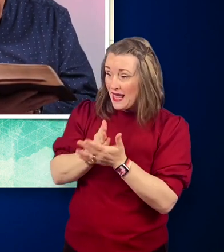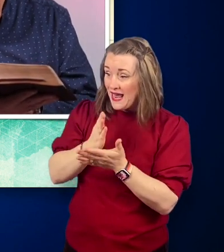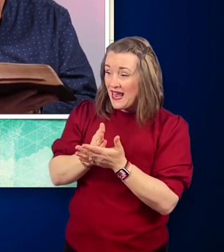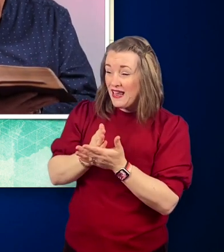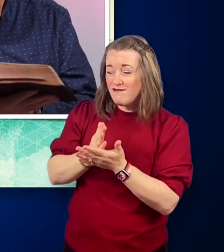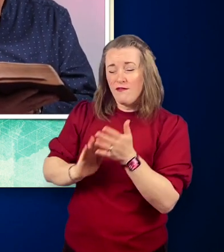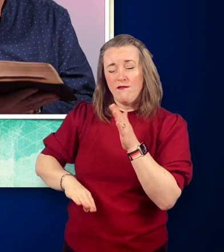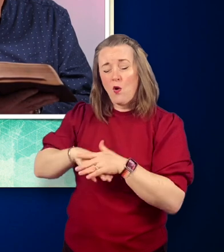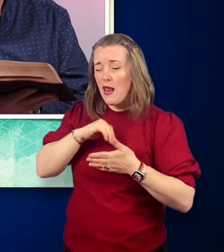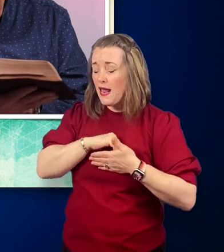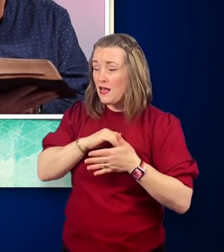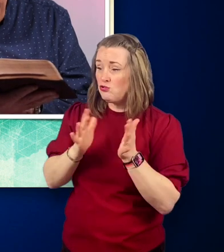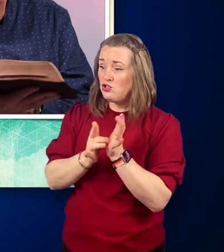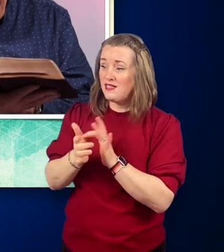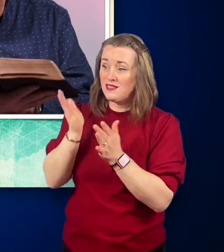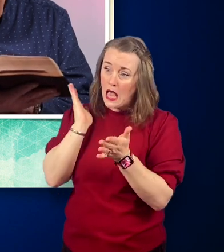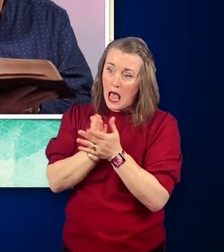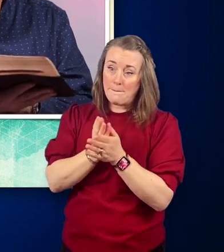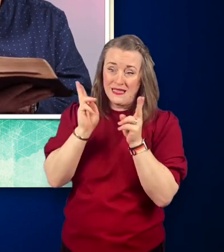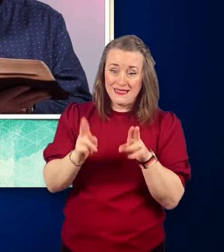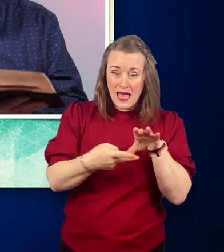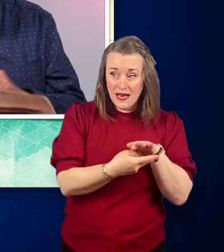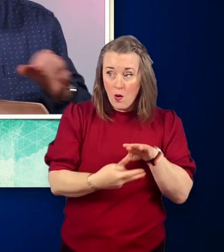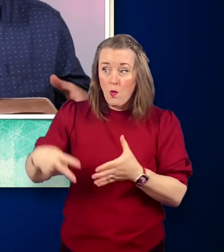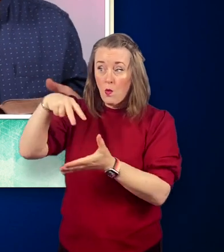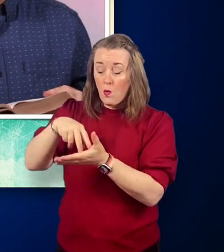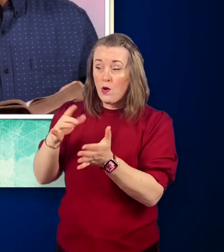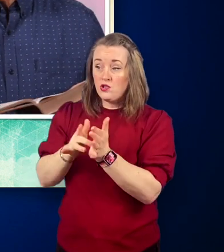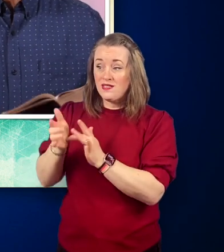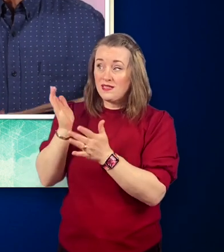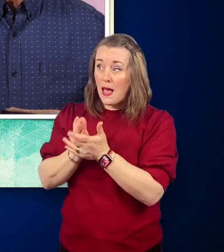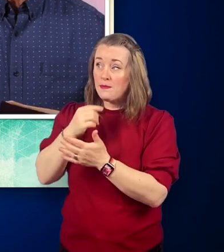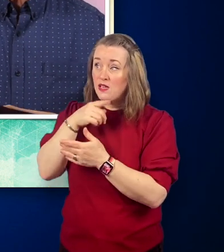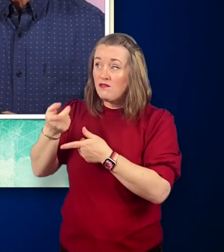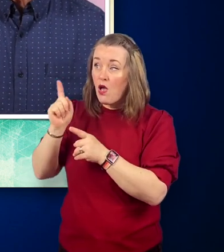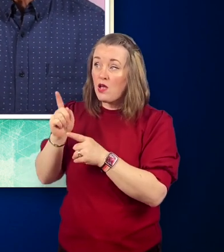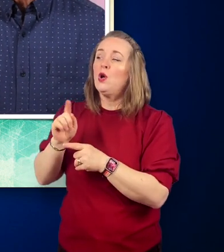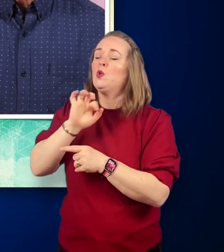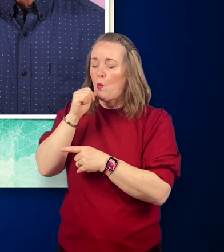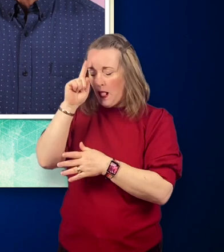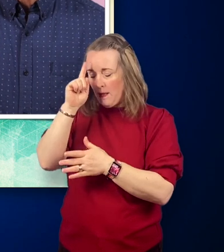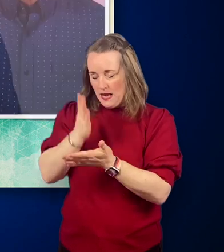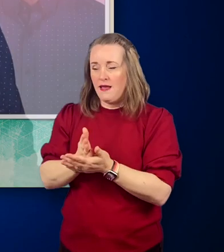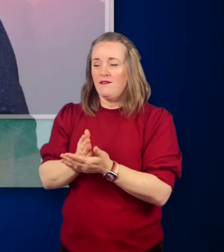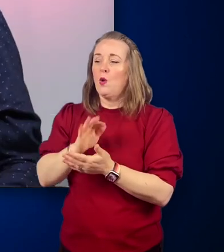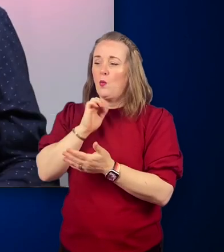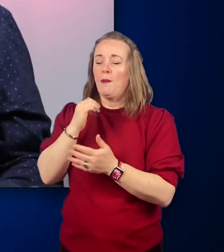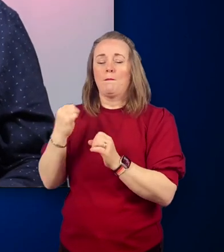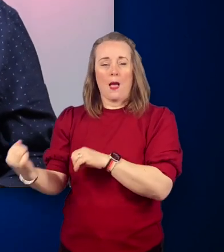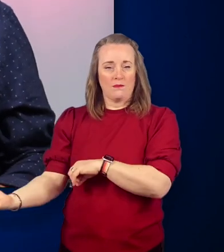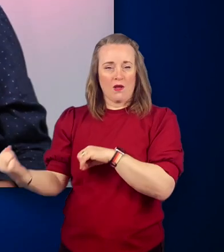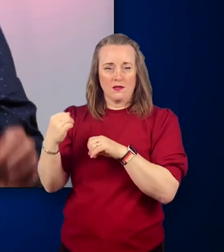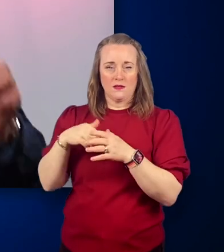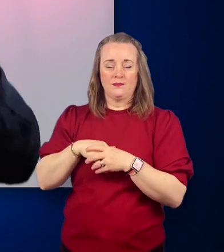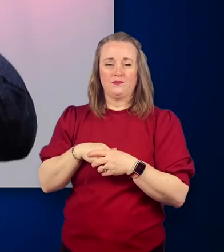that Jesus was raised from the dead and Jesus is the Son of God, you will believe and be baptized." You